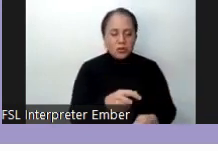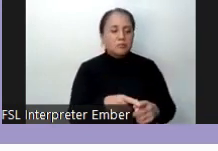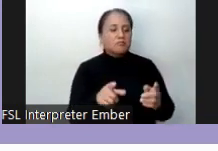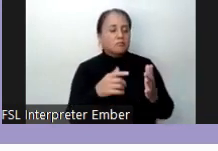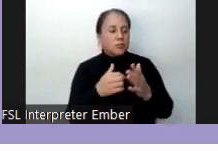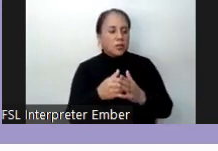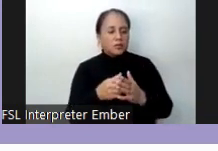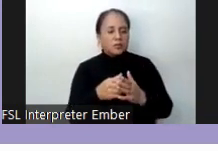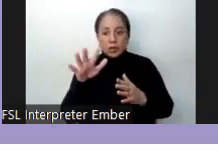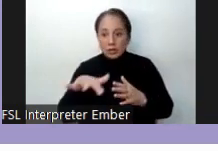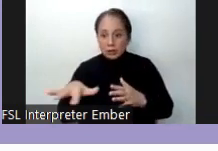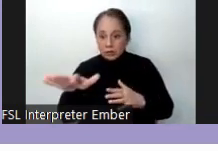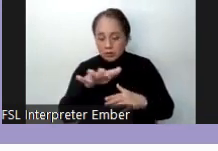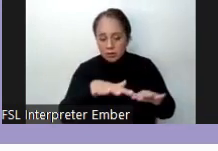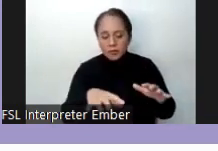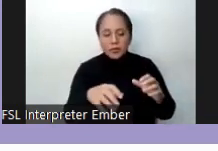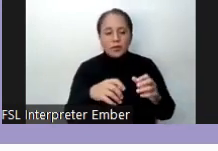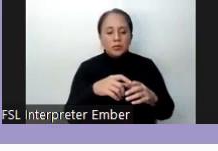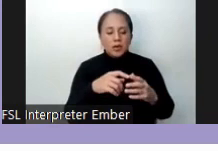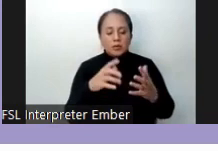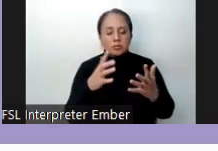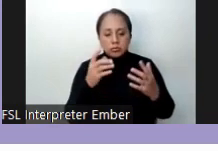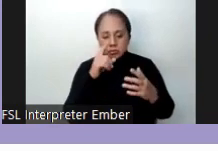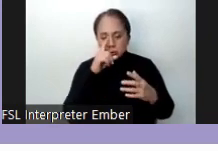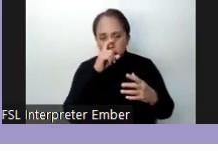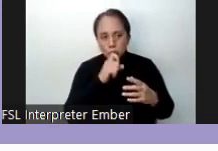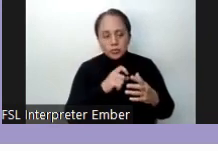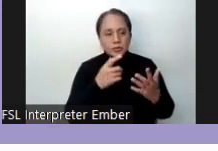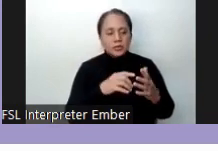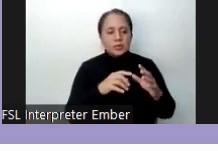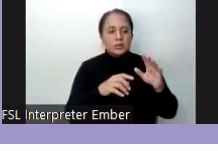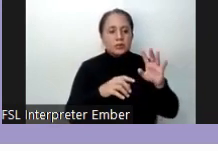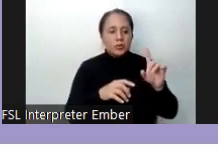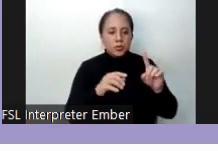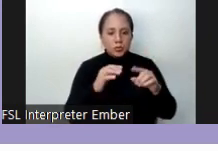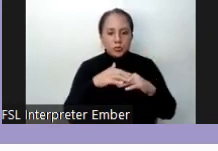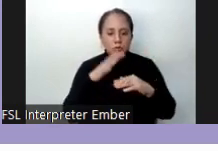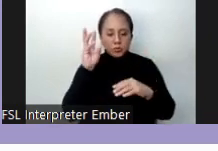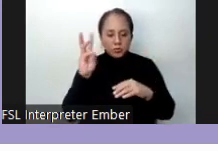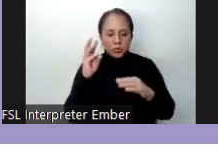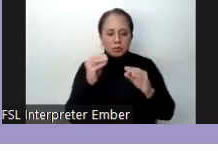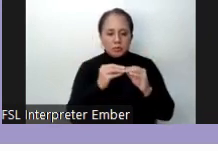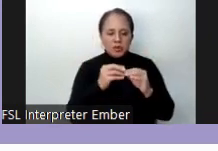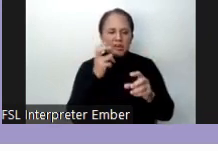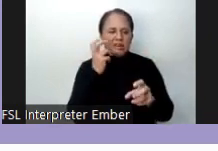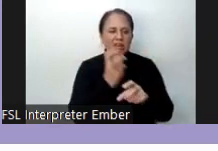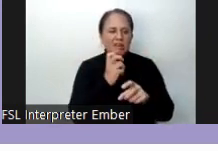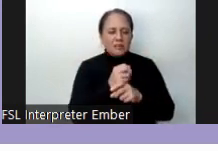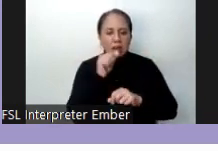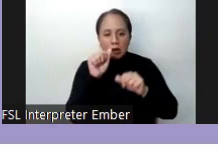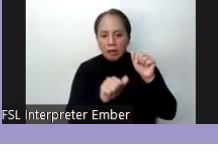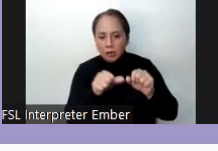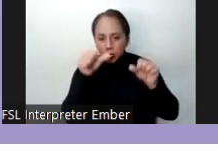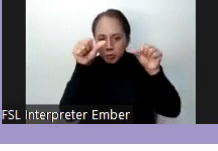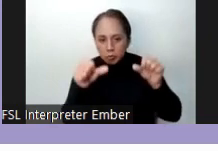of demographics, older participants ages 41 to 60 seem to have more difficulty in assessing